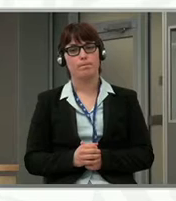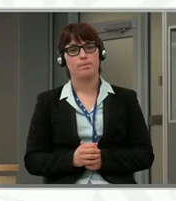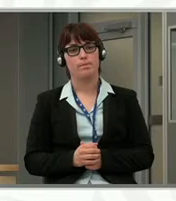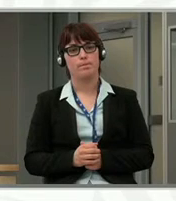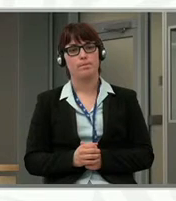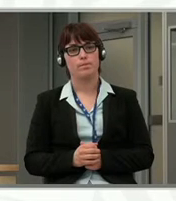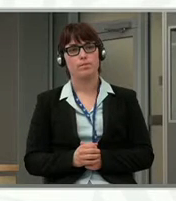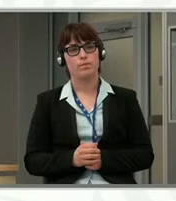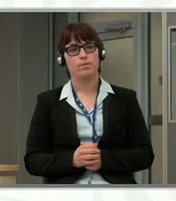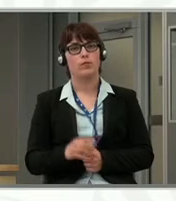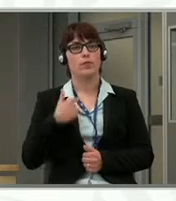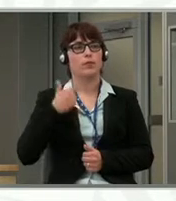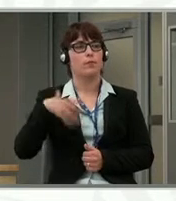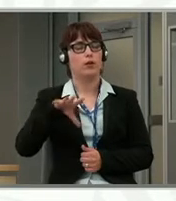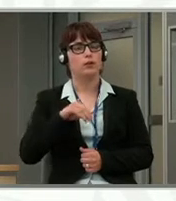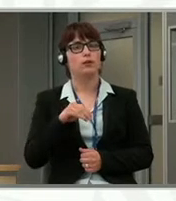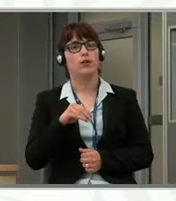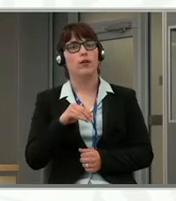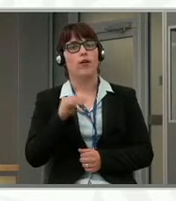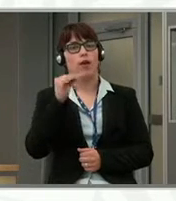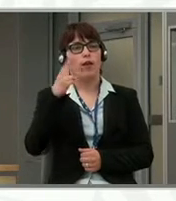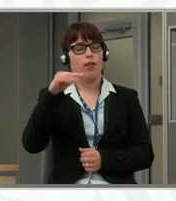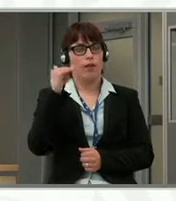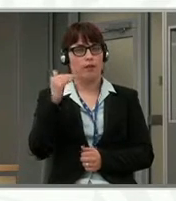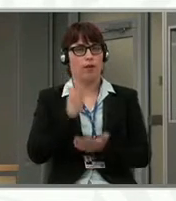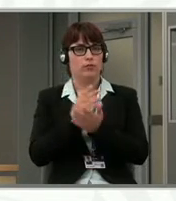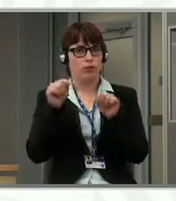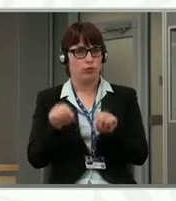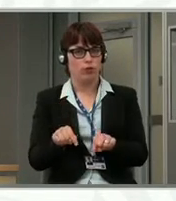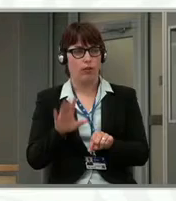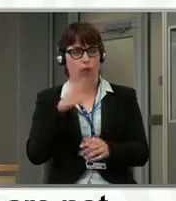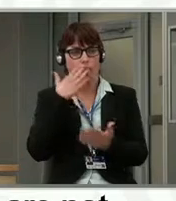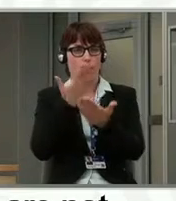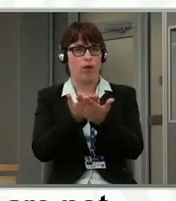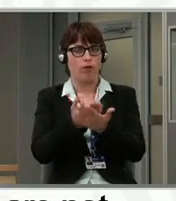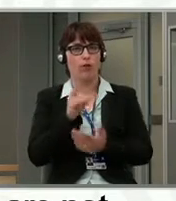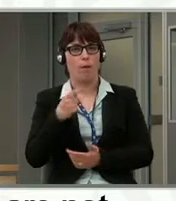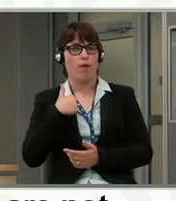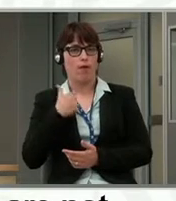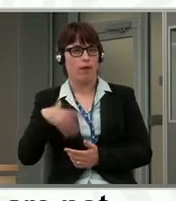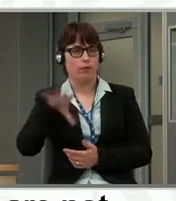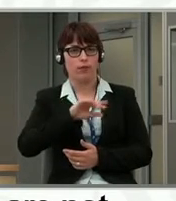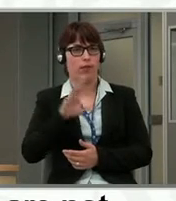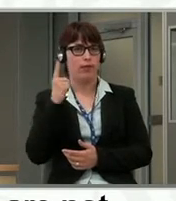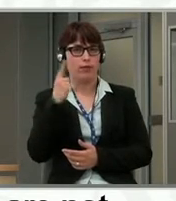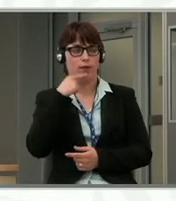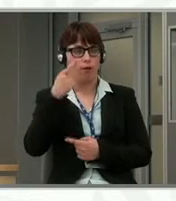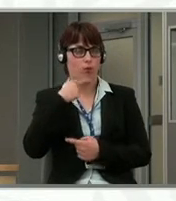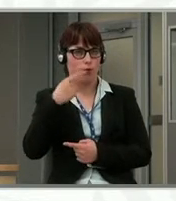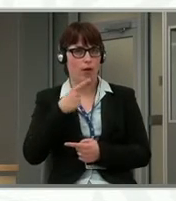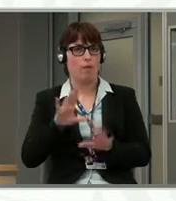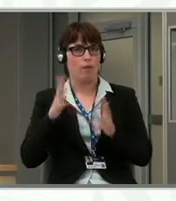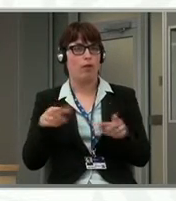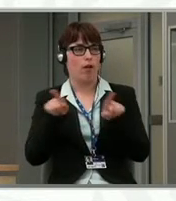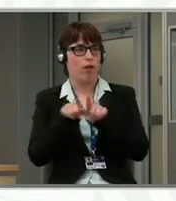are here to prove that we are not just words. We are